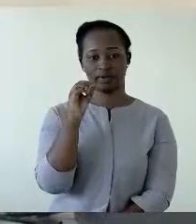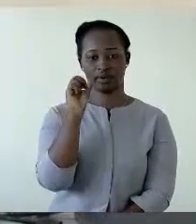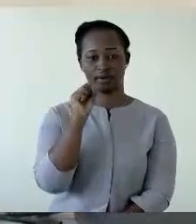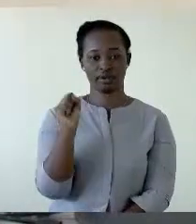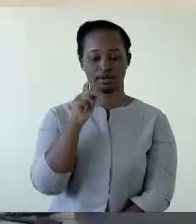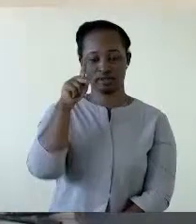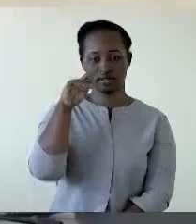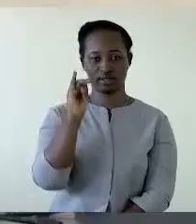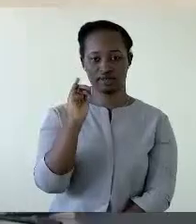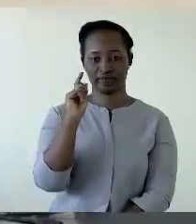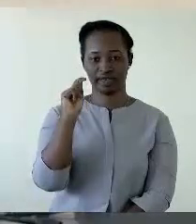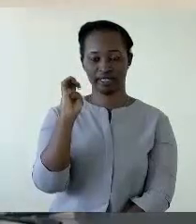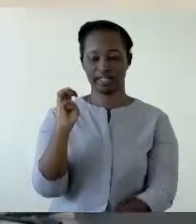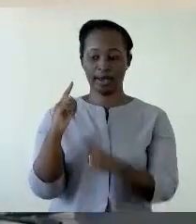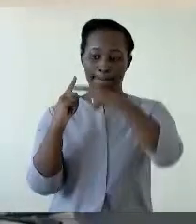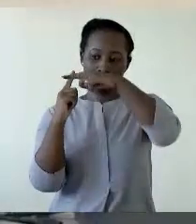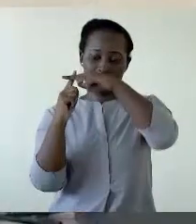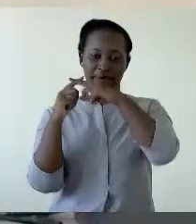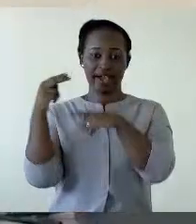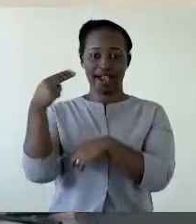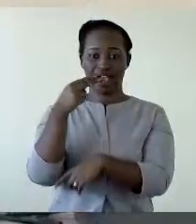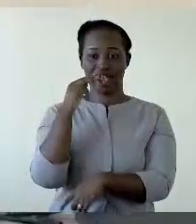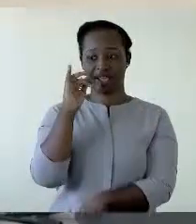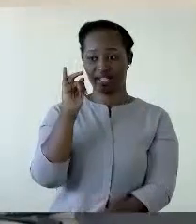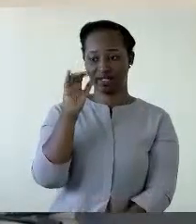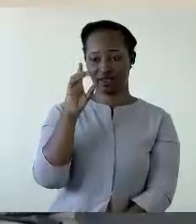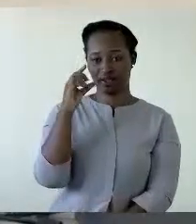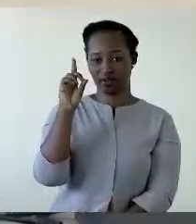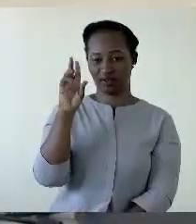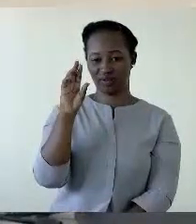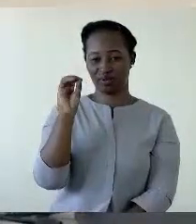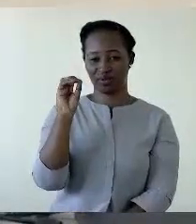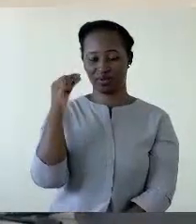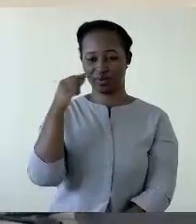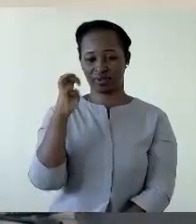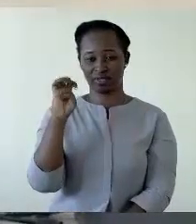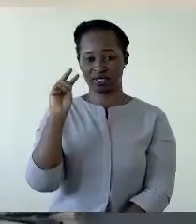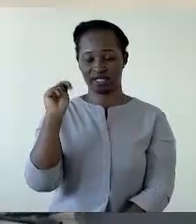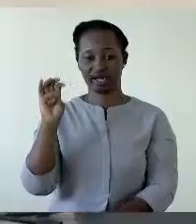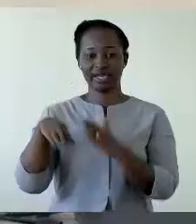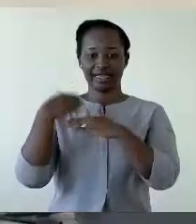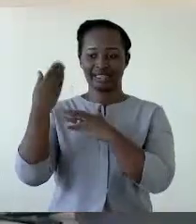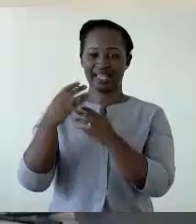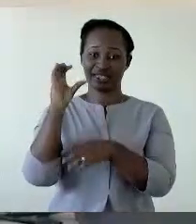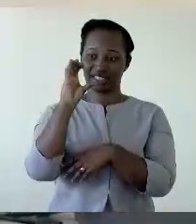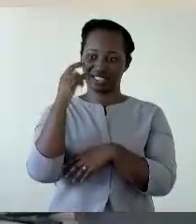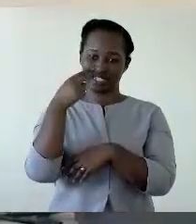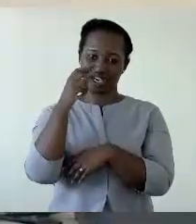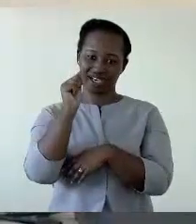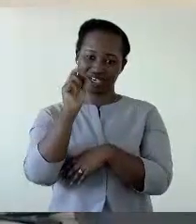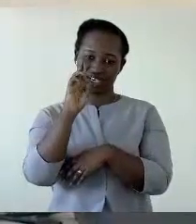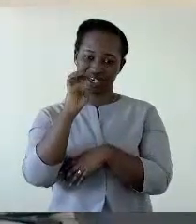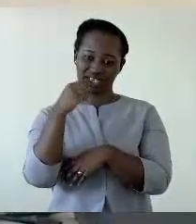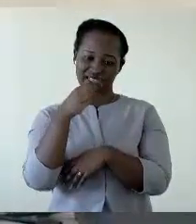you add a hydrogen to become like this, then the charge reduces by 1. So we get